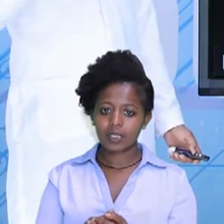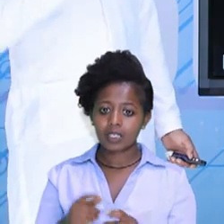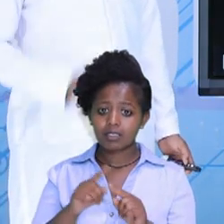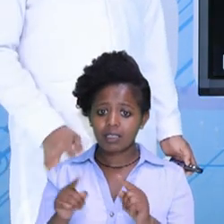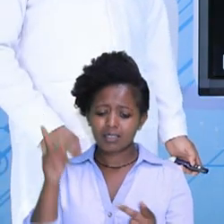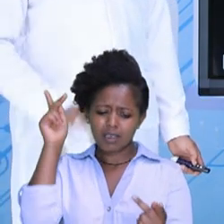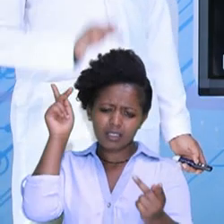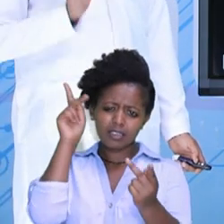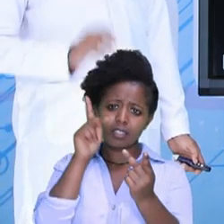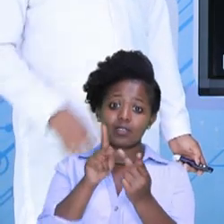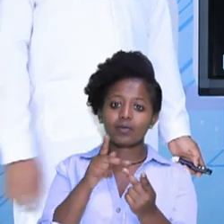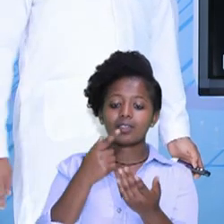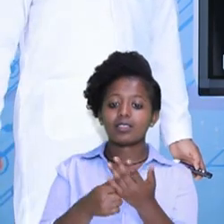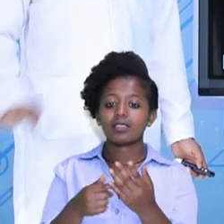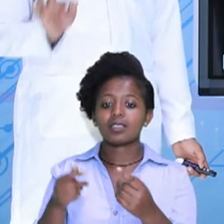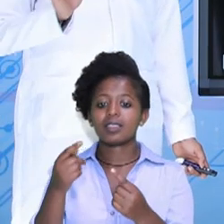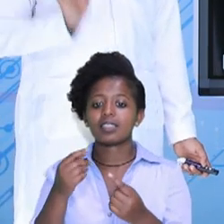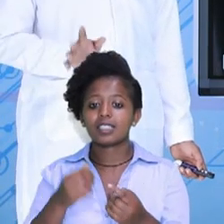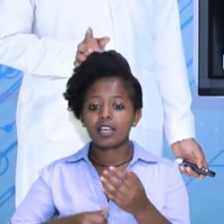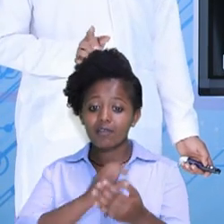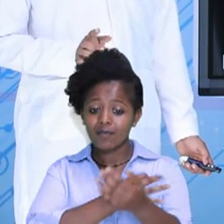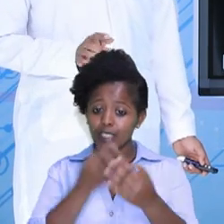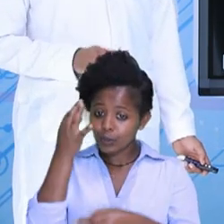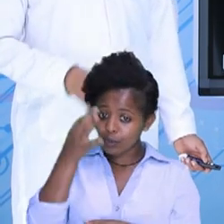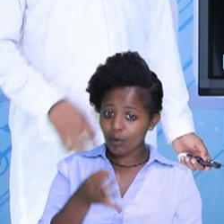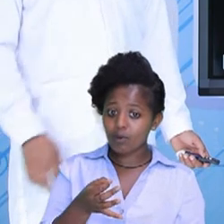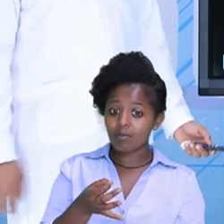They successfully resisted the effort of